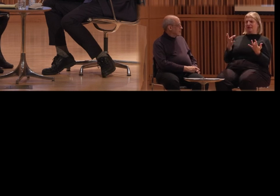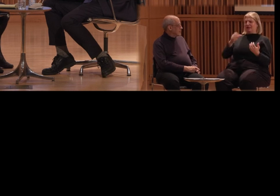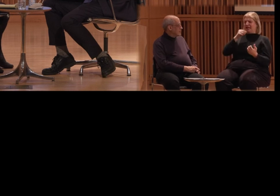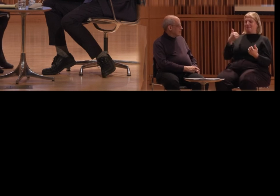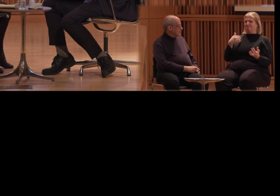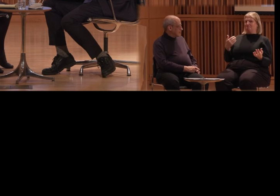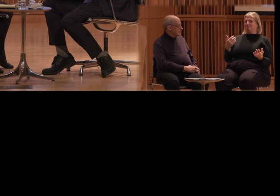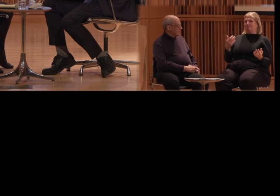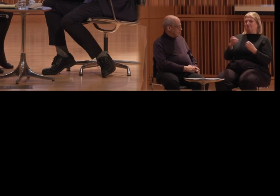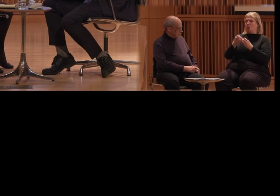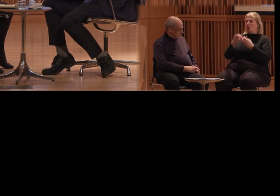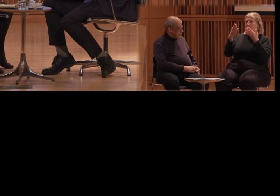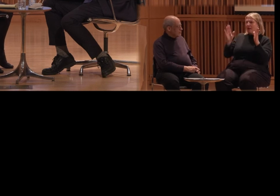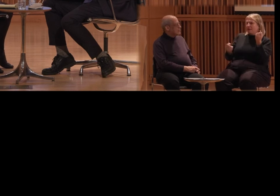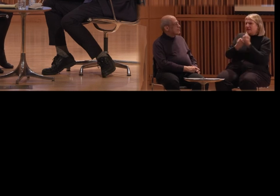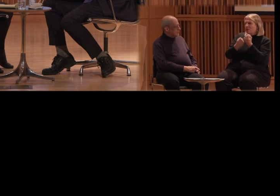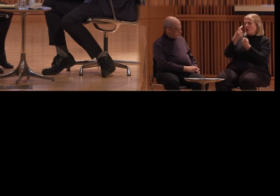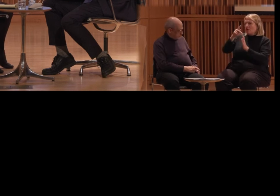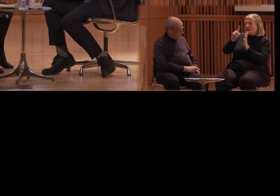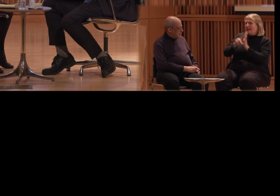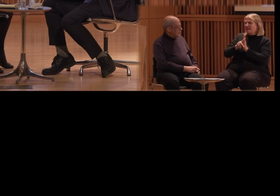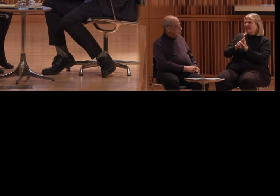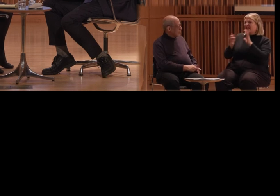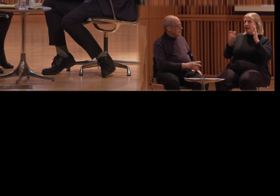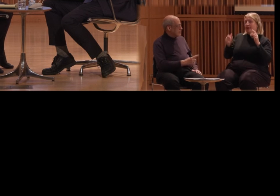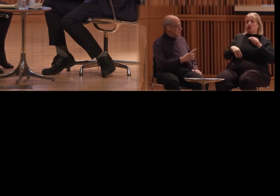public support for the policies in the upper left?